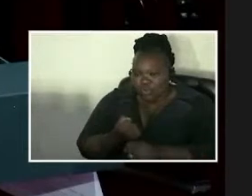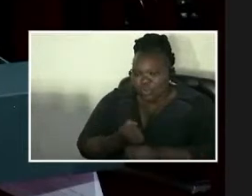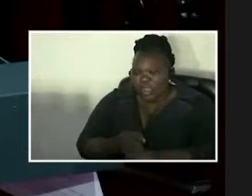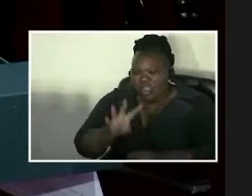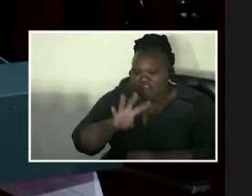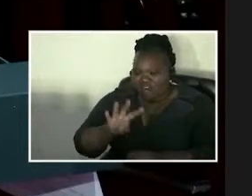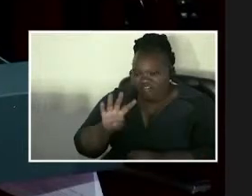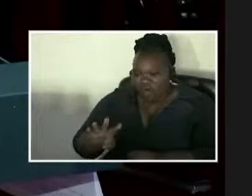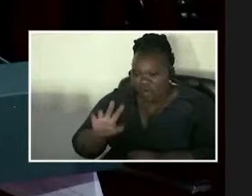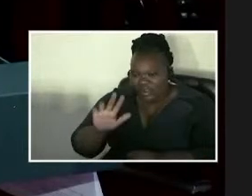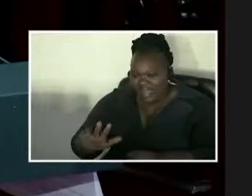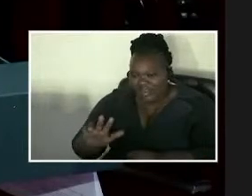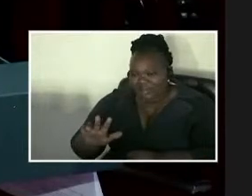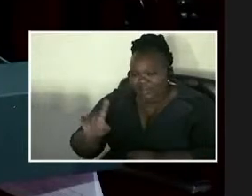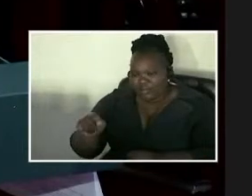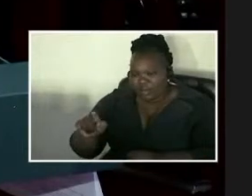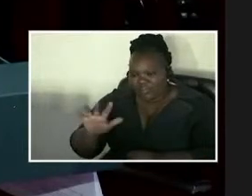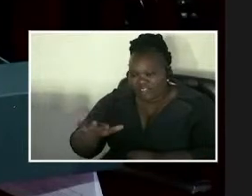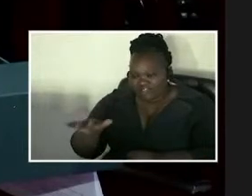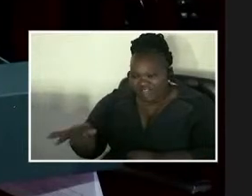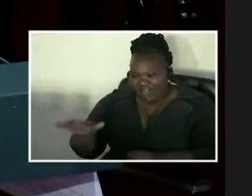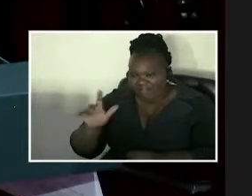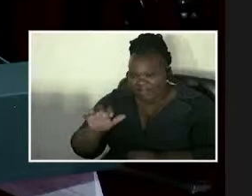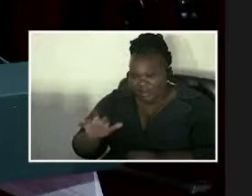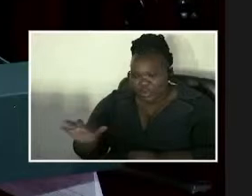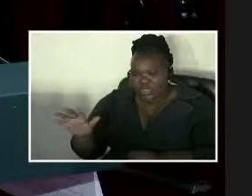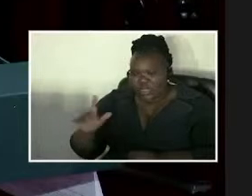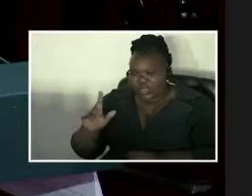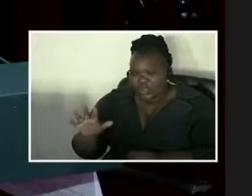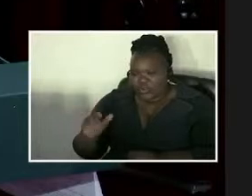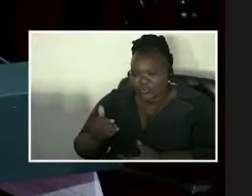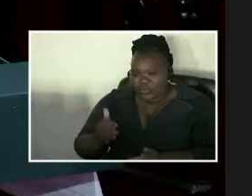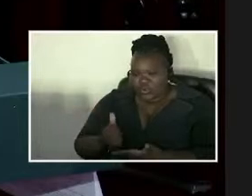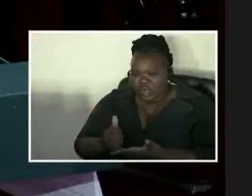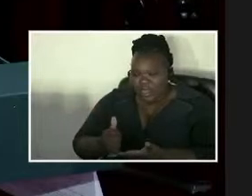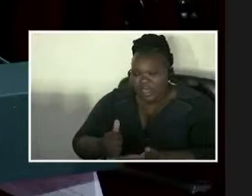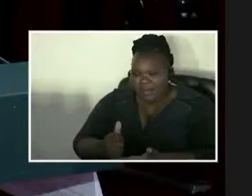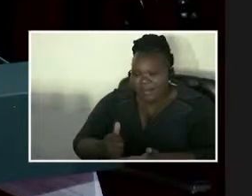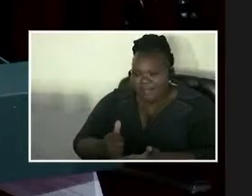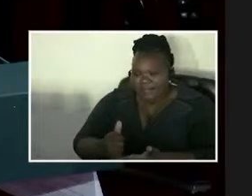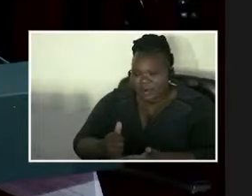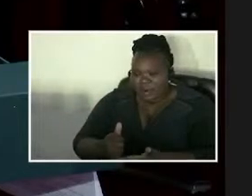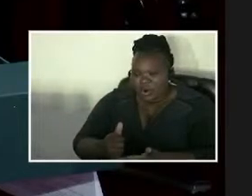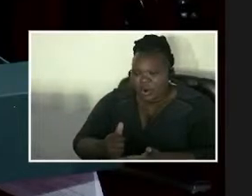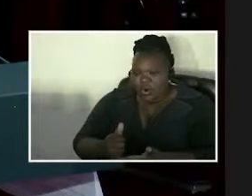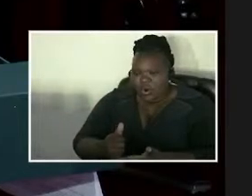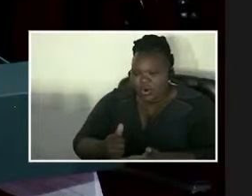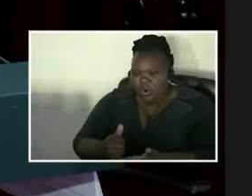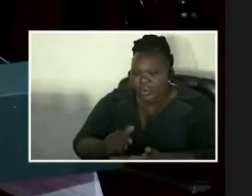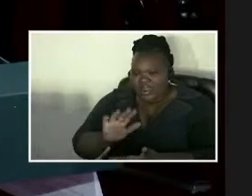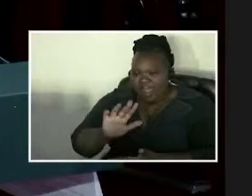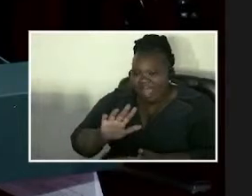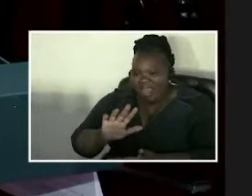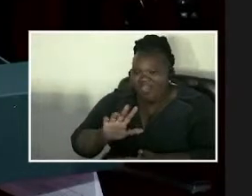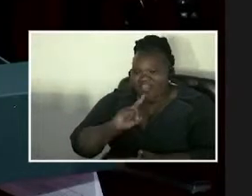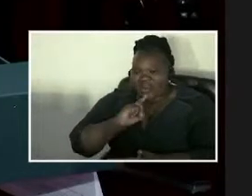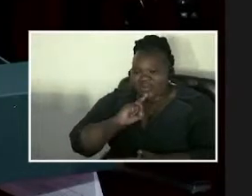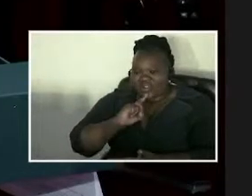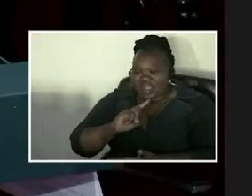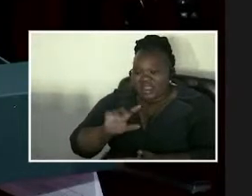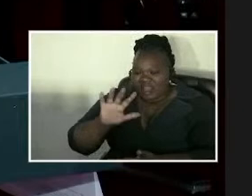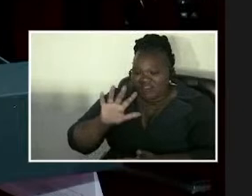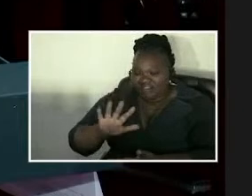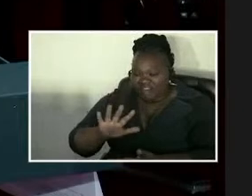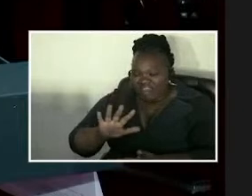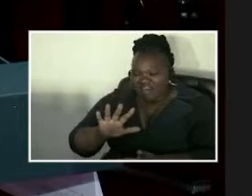the 449.155 million to cater for the supply spends of a further 9859